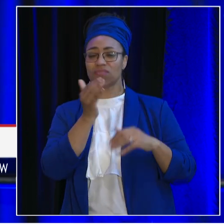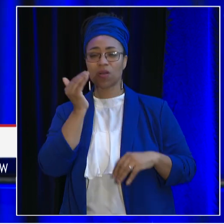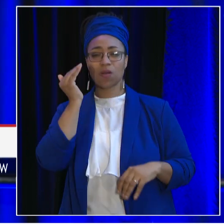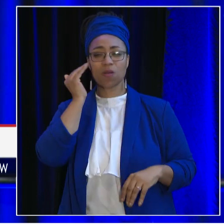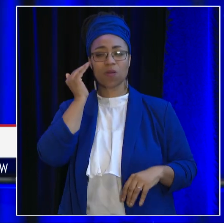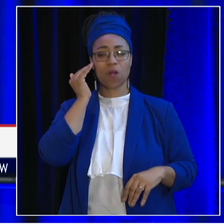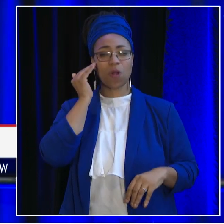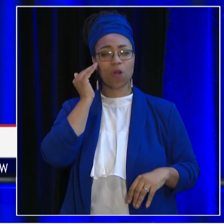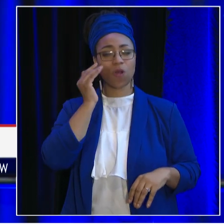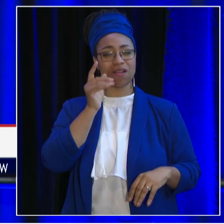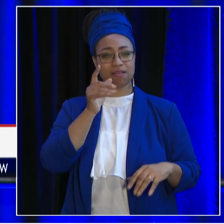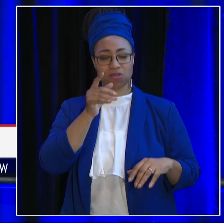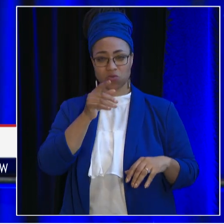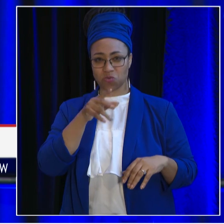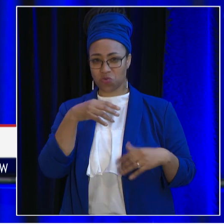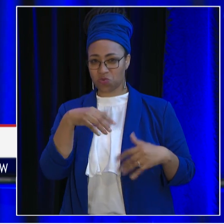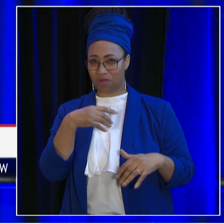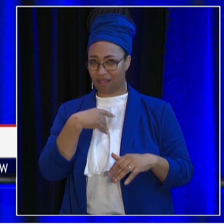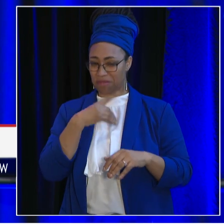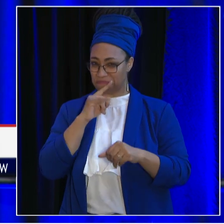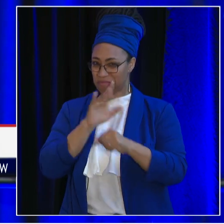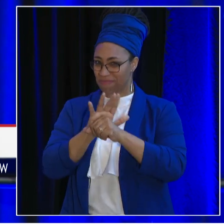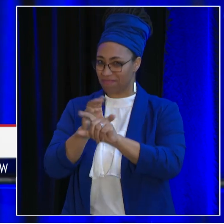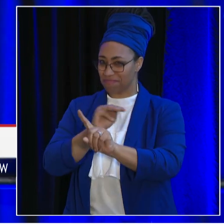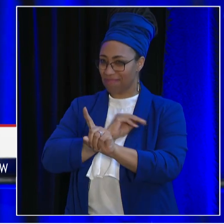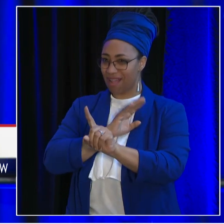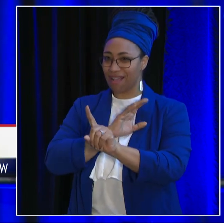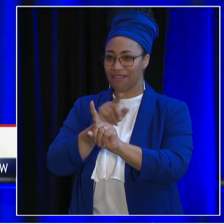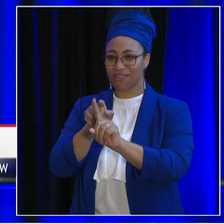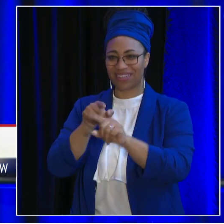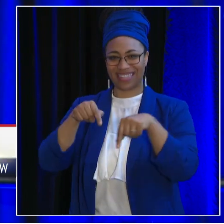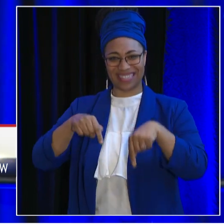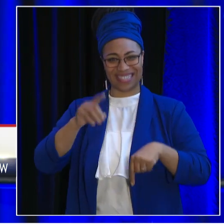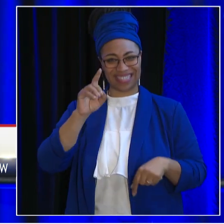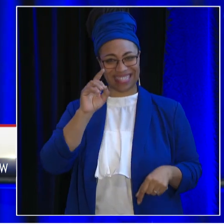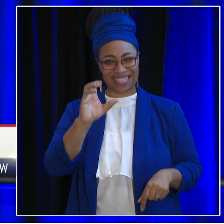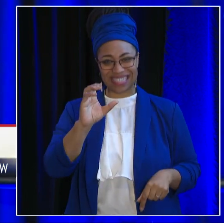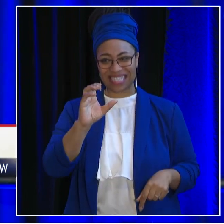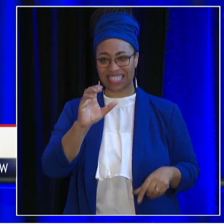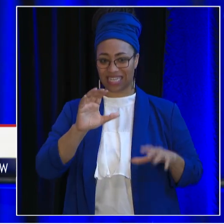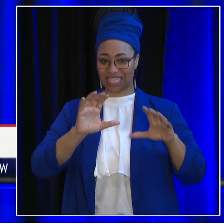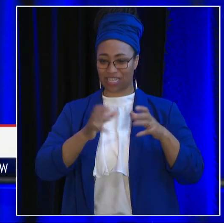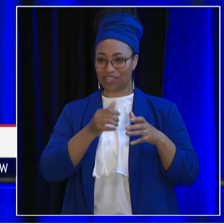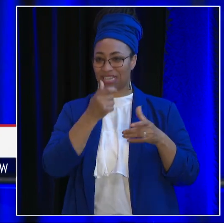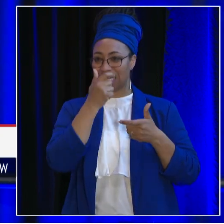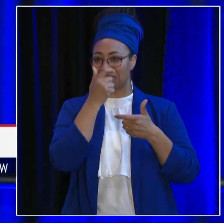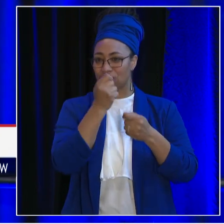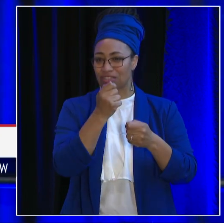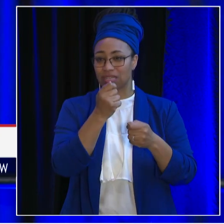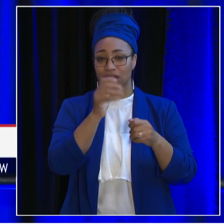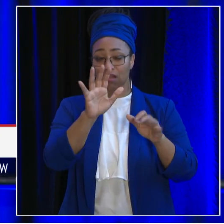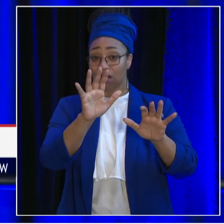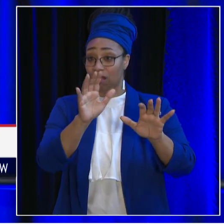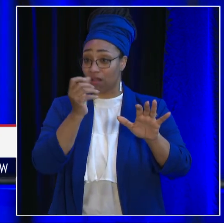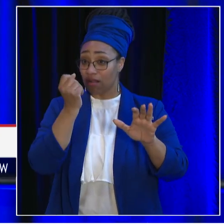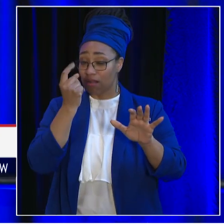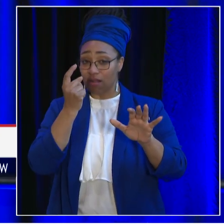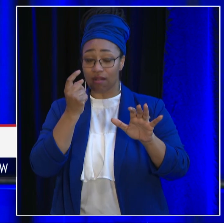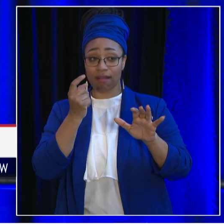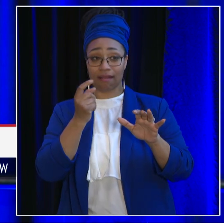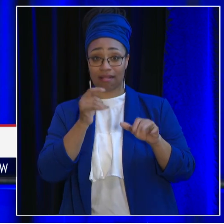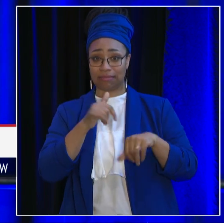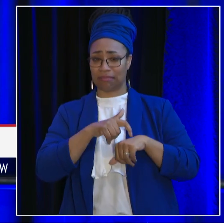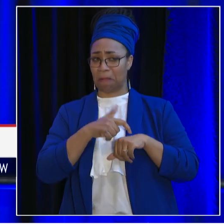a dedicated mayor who, when DC's interests, or a lot of times non-interests, are on the